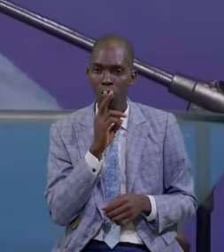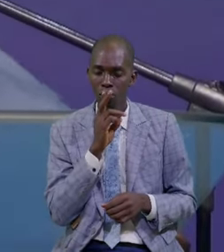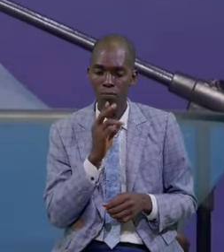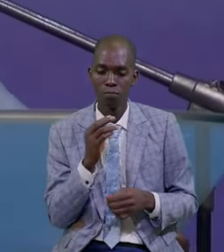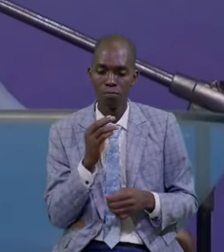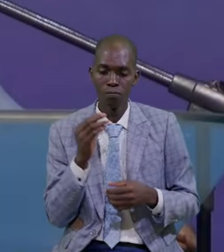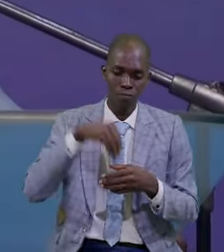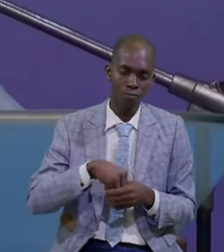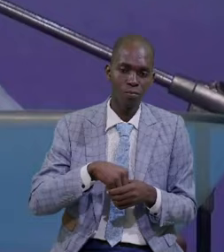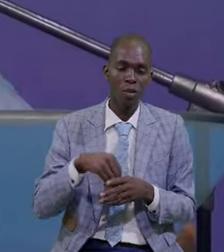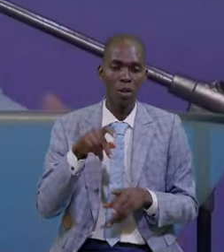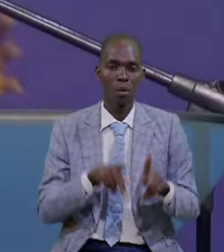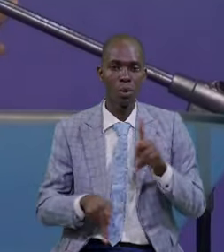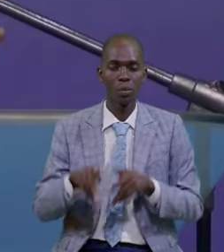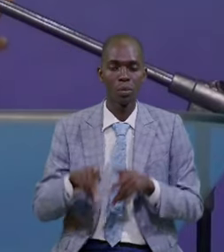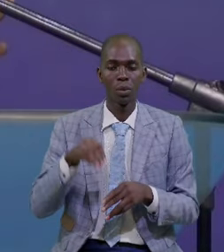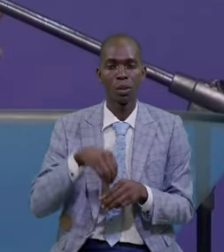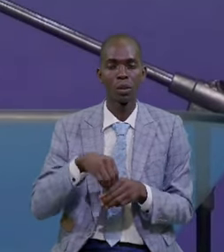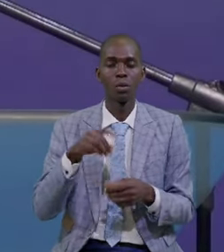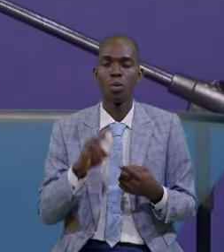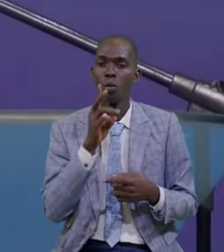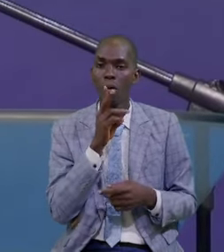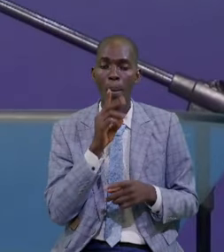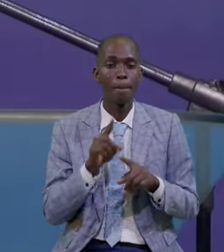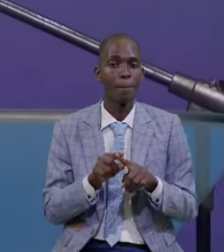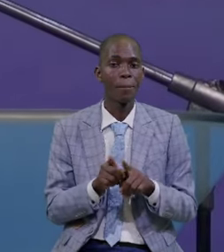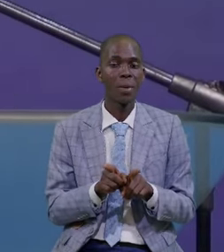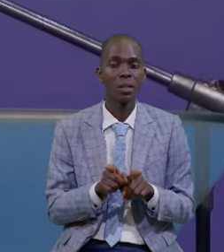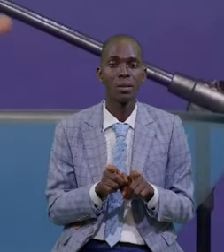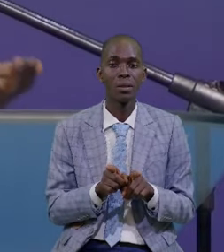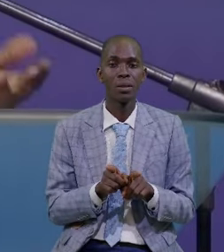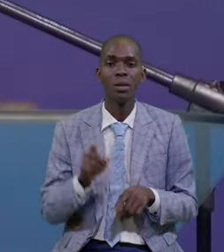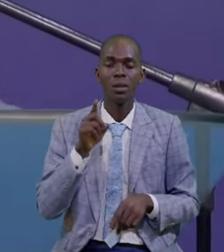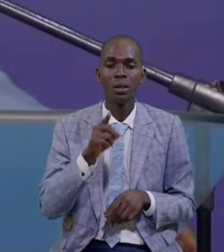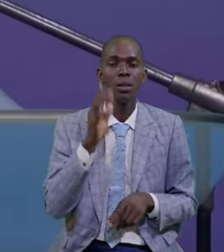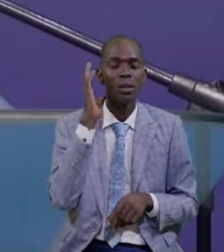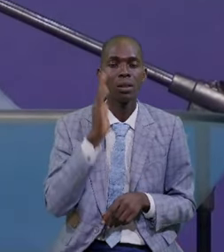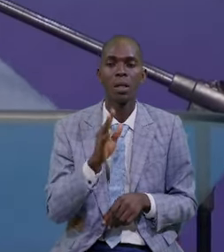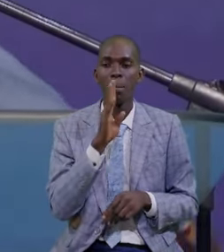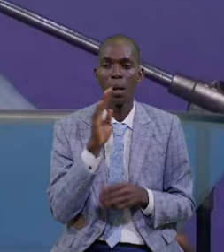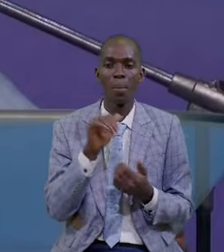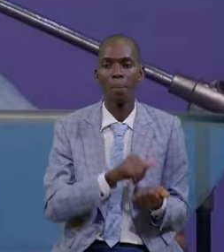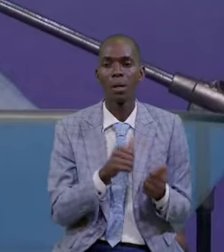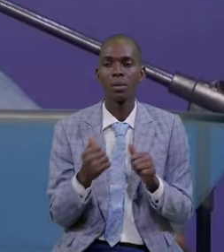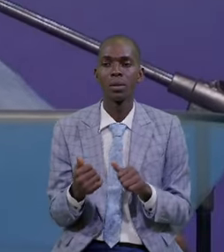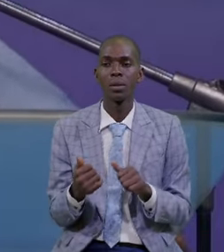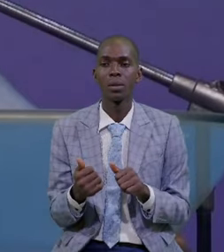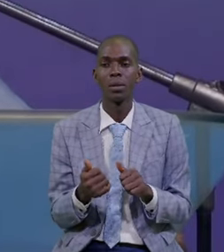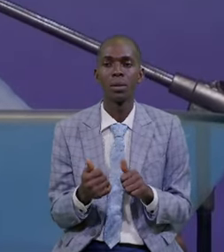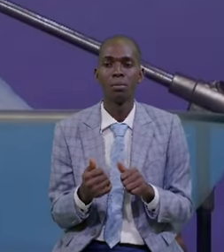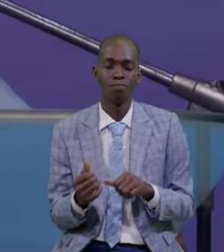the candidates in water, but ye shall be baptized,